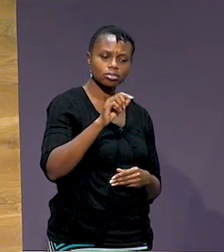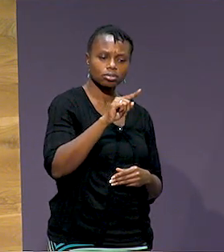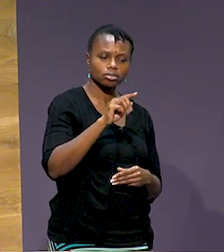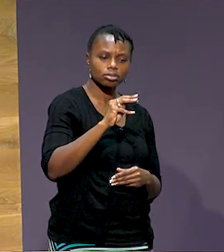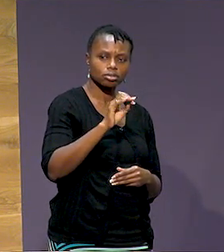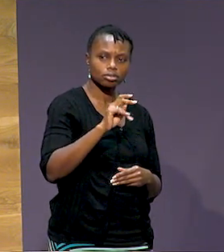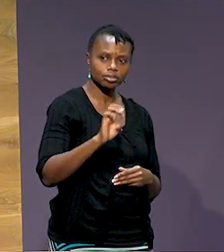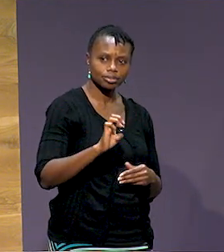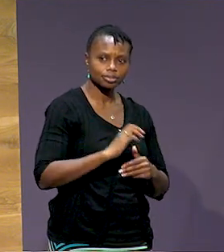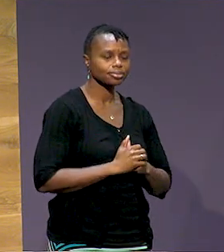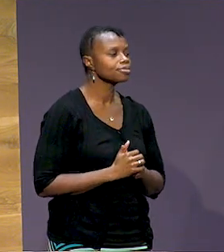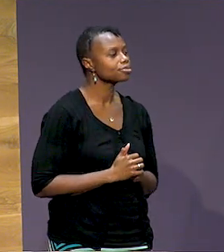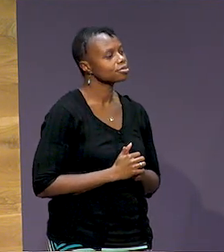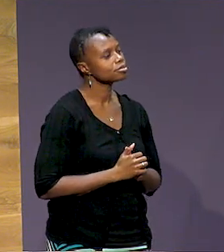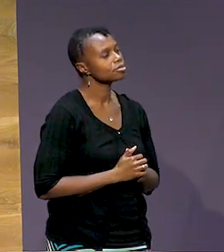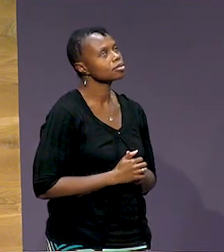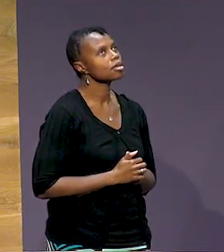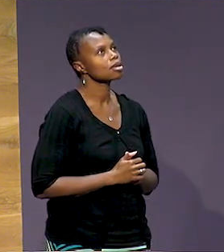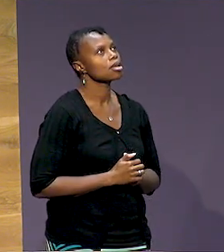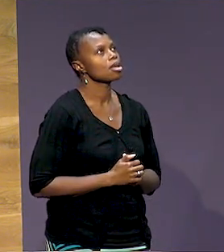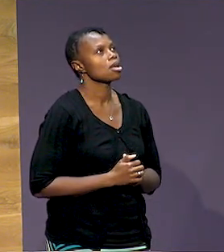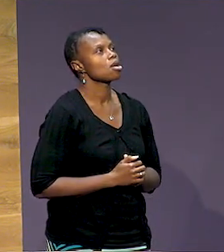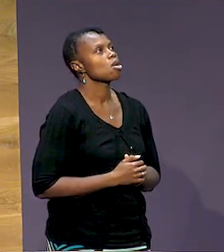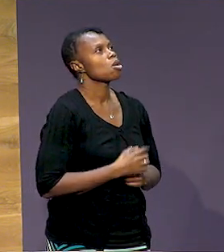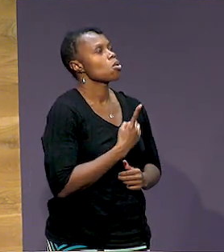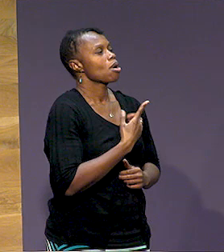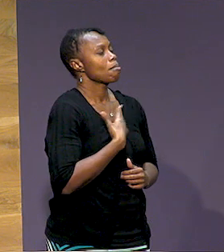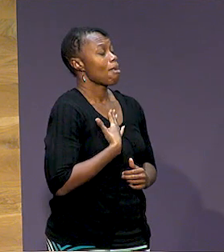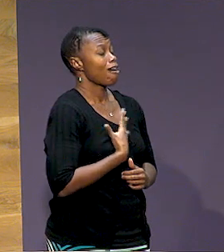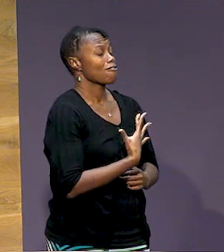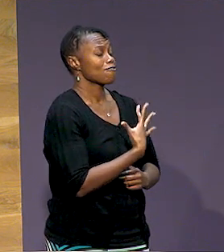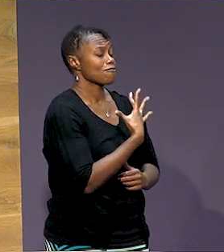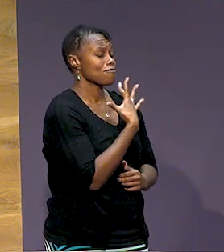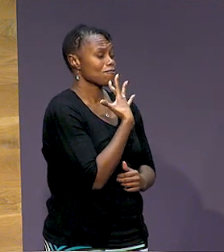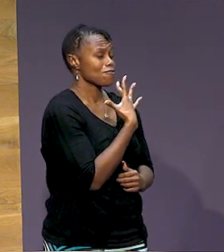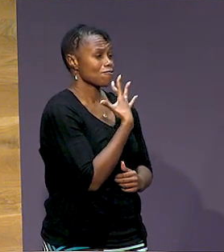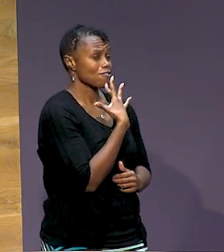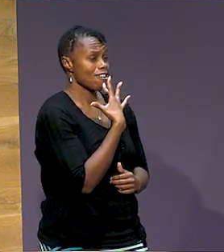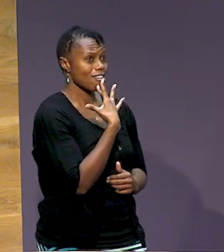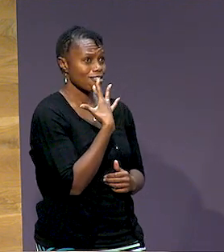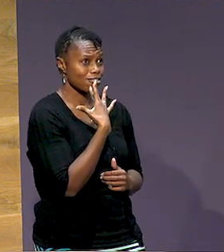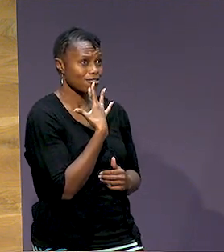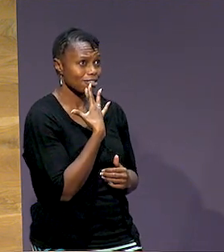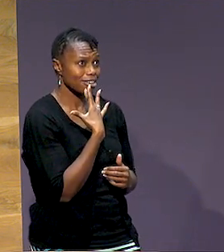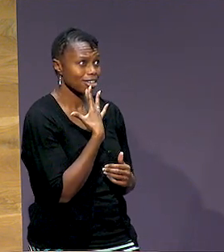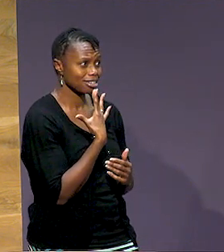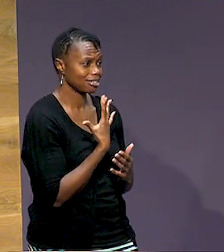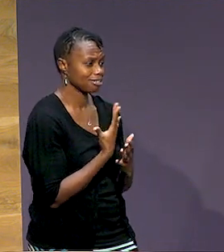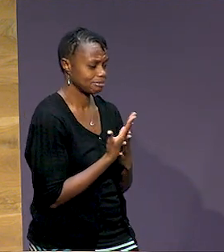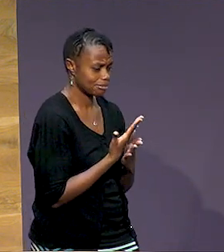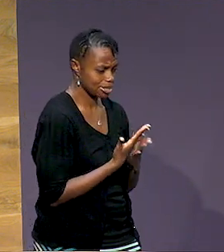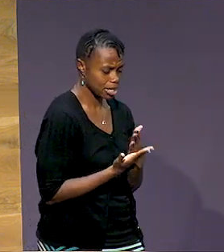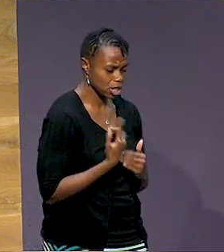I think probably one of my favorite episodes from the ones we've done was when we talk about a